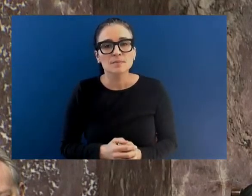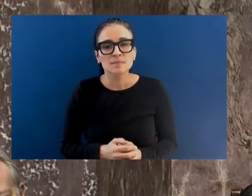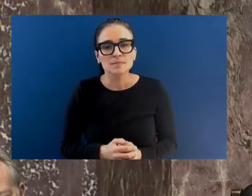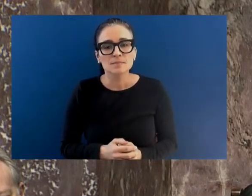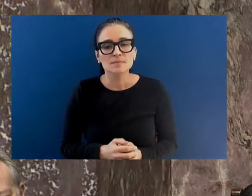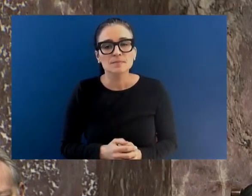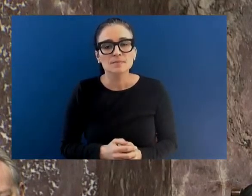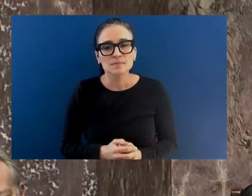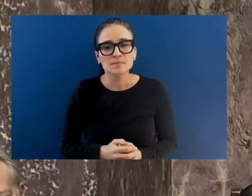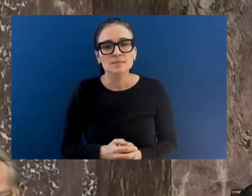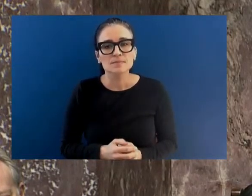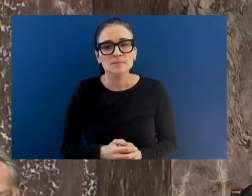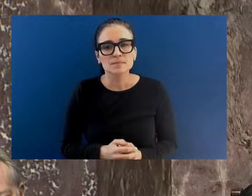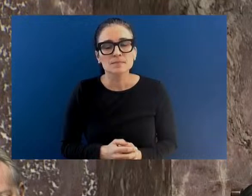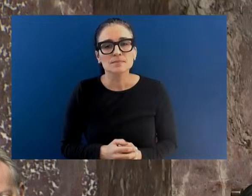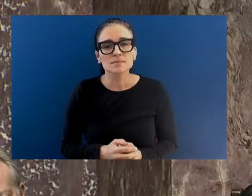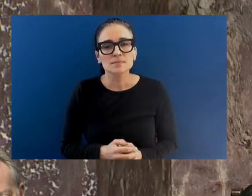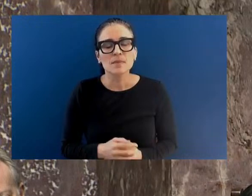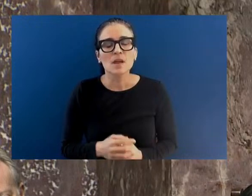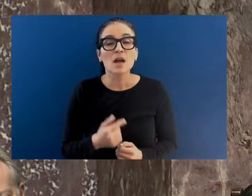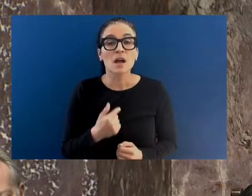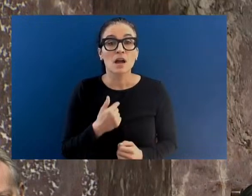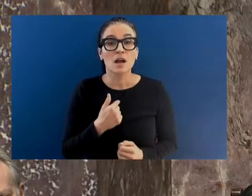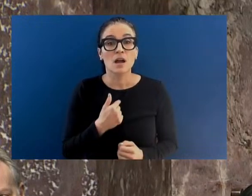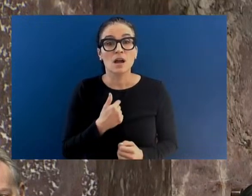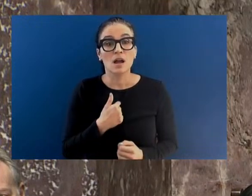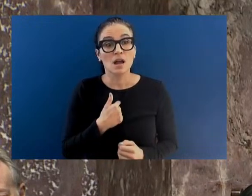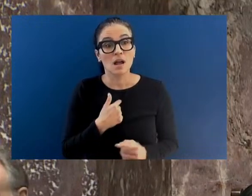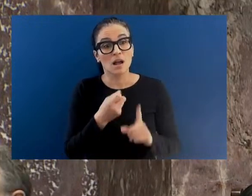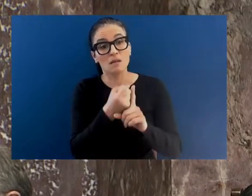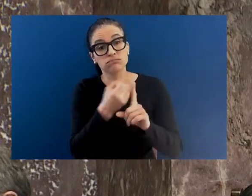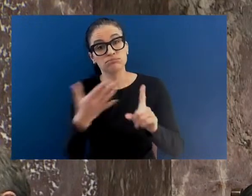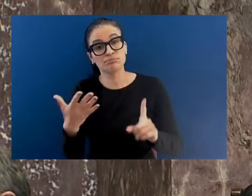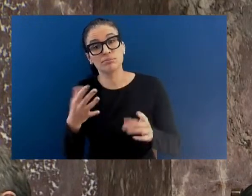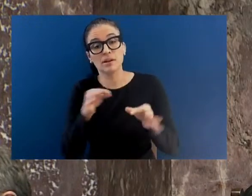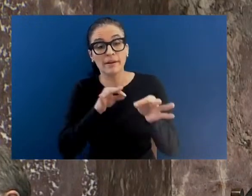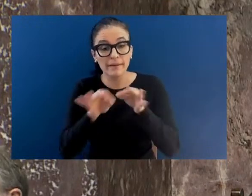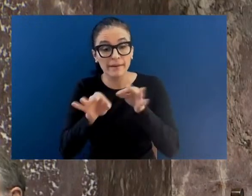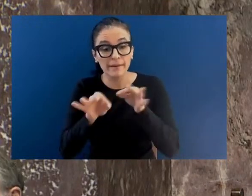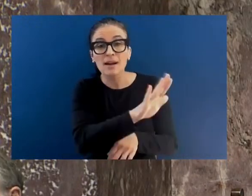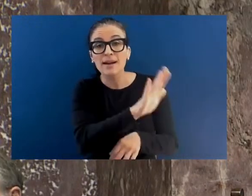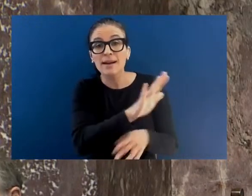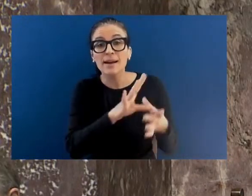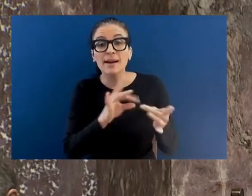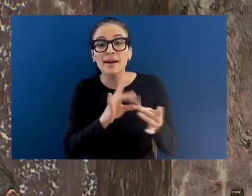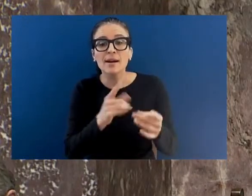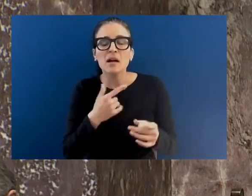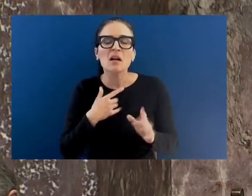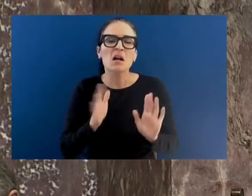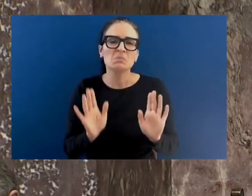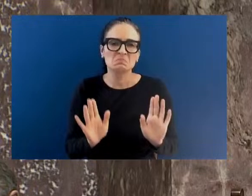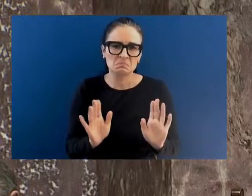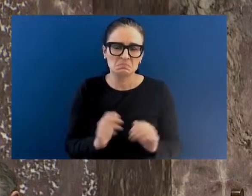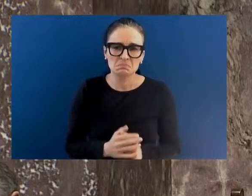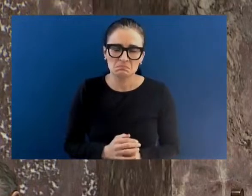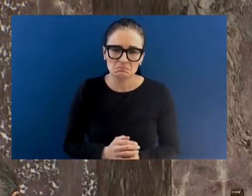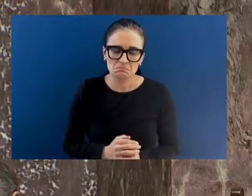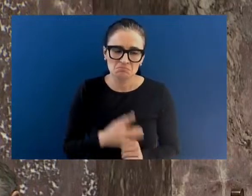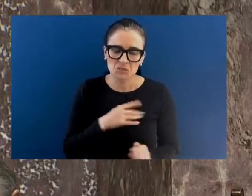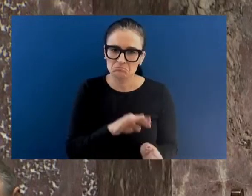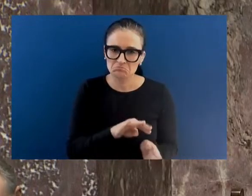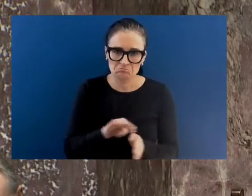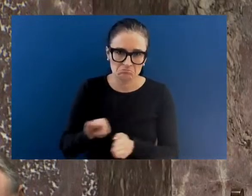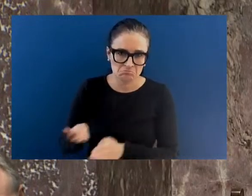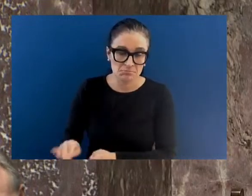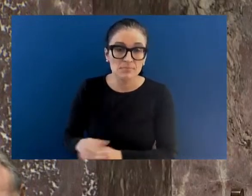comments that he's made. I've got them here in front of me. But I will say that we know that there is fear within the Jewish community. We